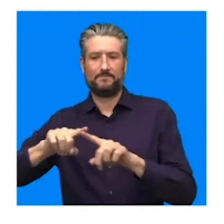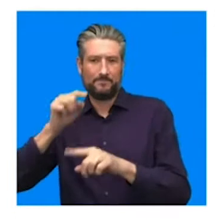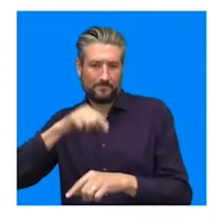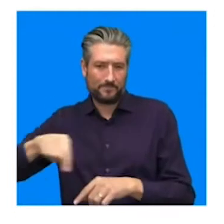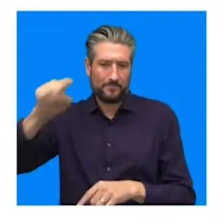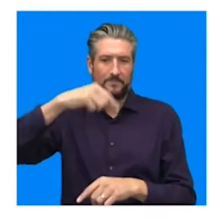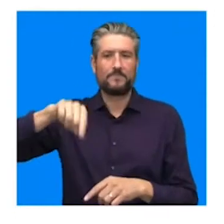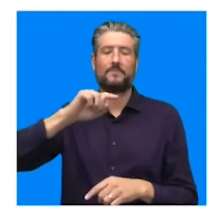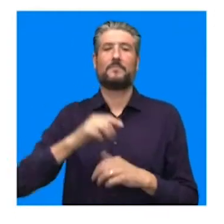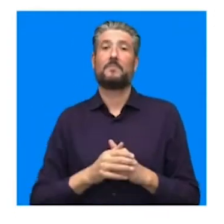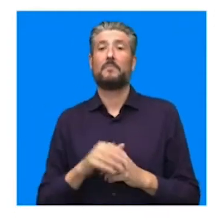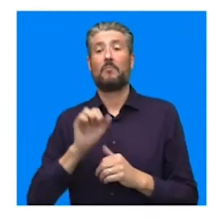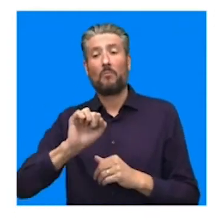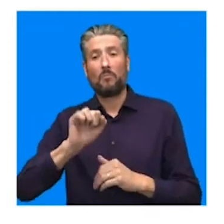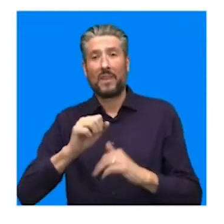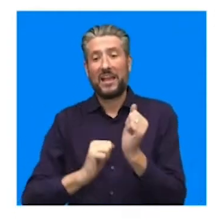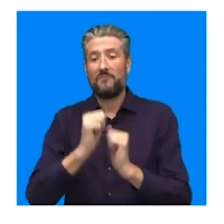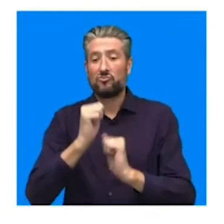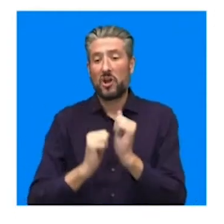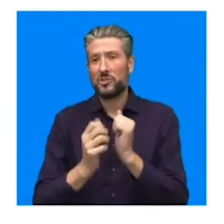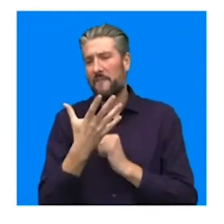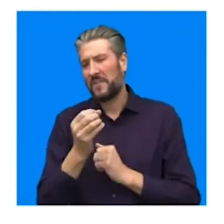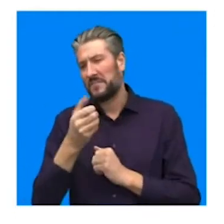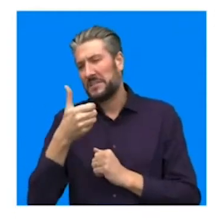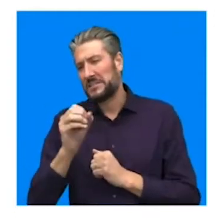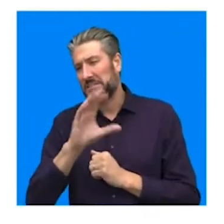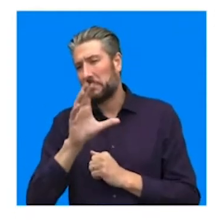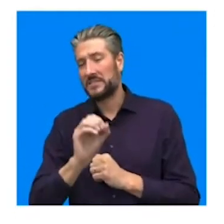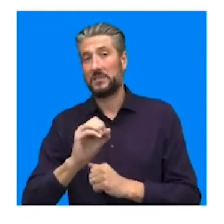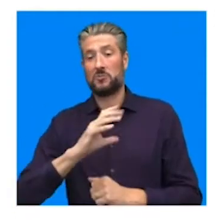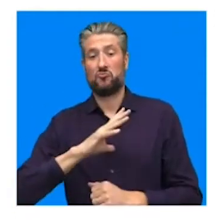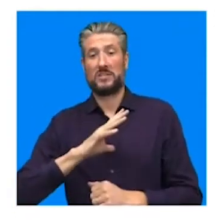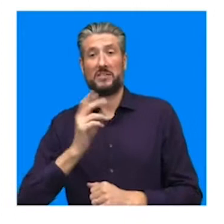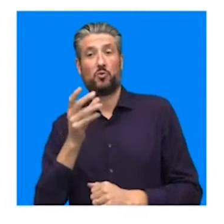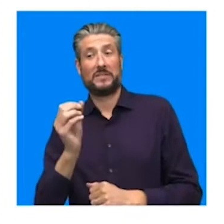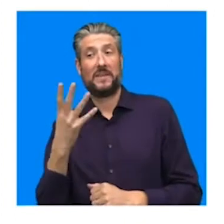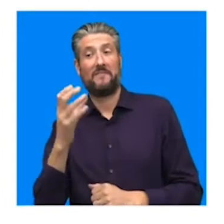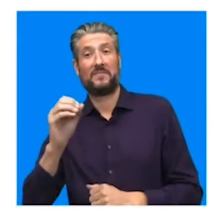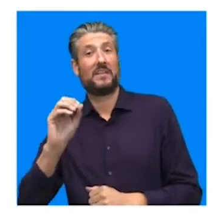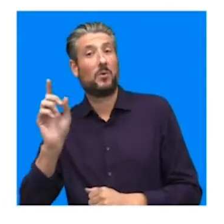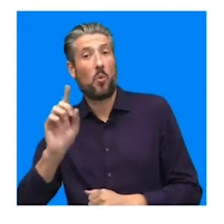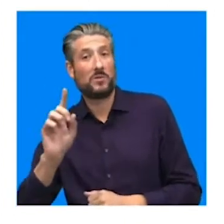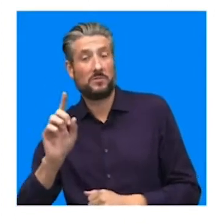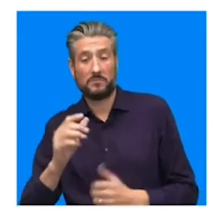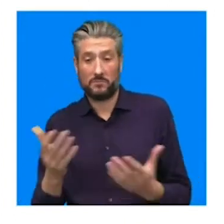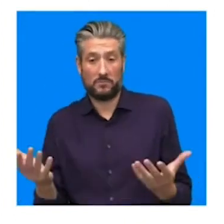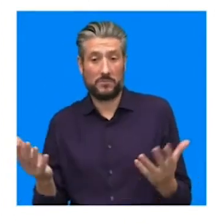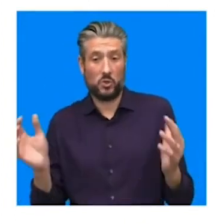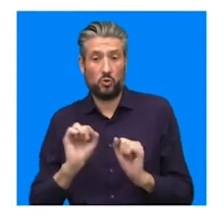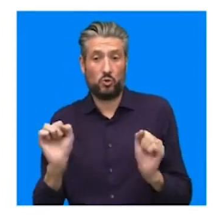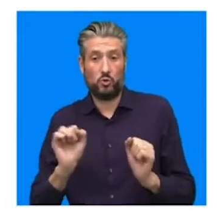the infrastructure that we will need by 2050 has not been built